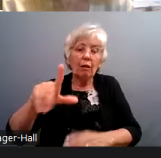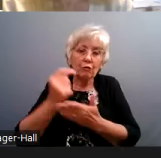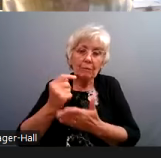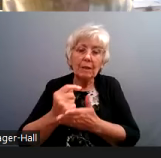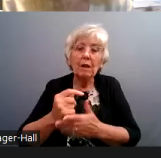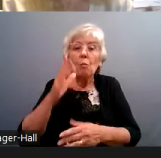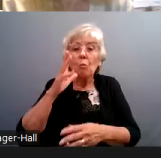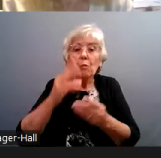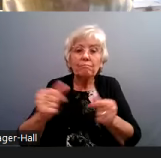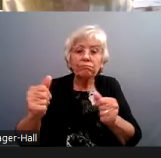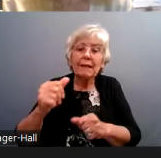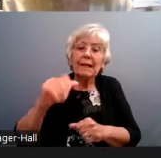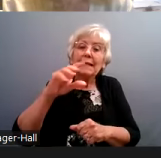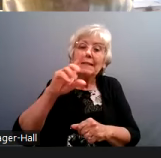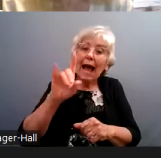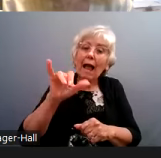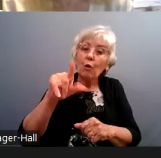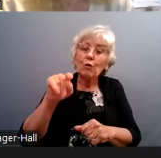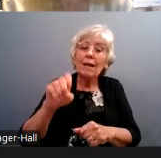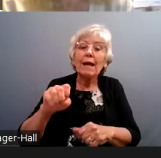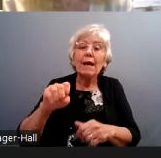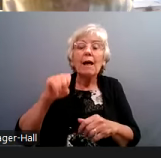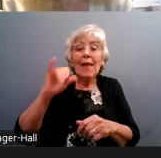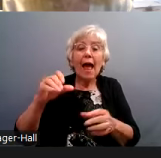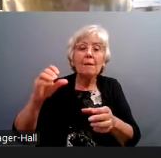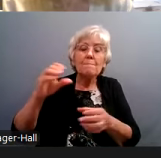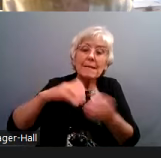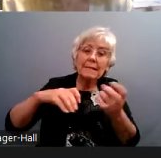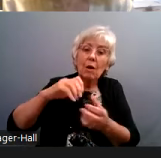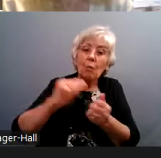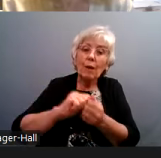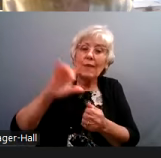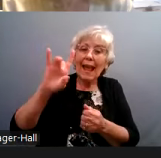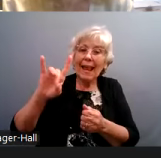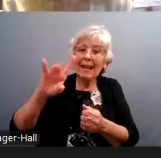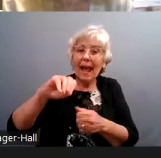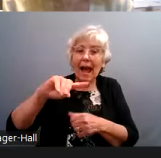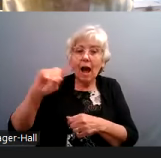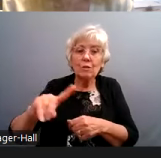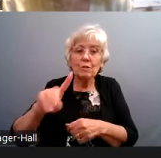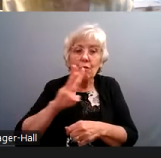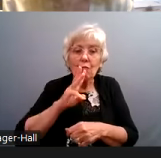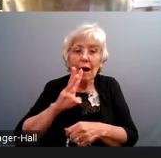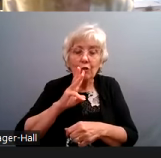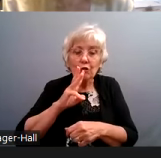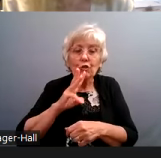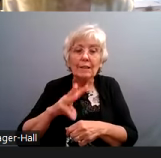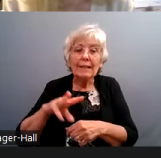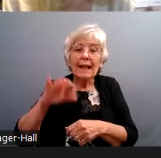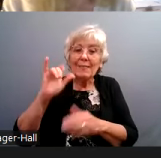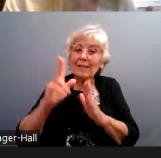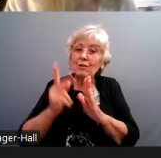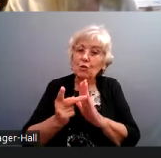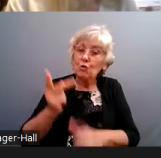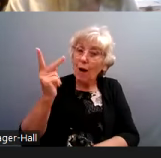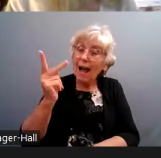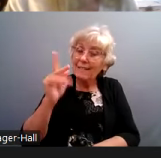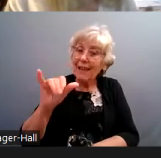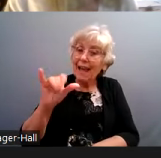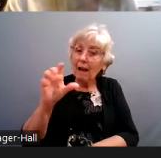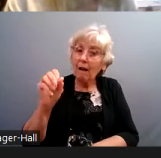per gallon of water. And this is actually twice the concentration that's listed on the bottle. So that's important to note if